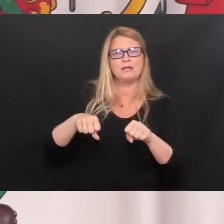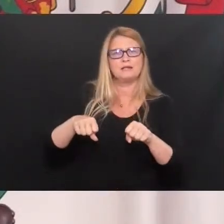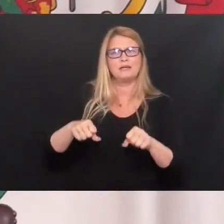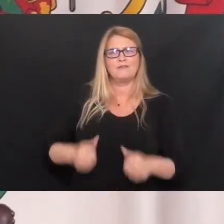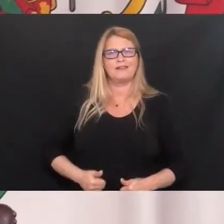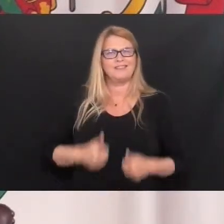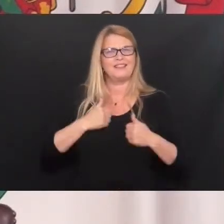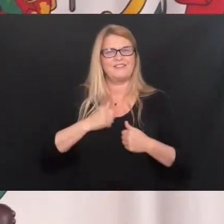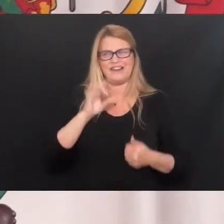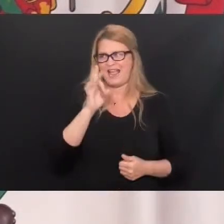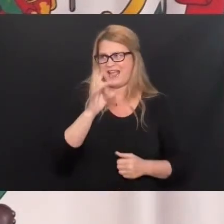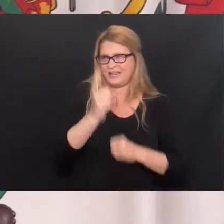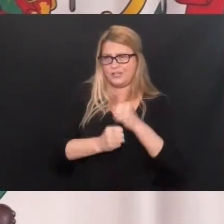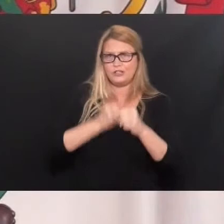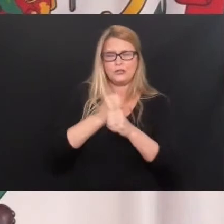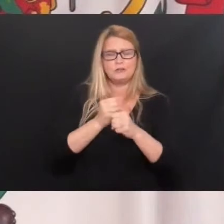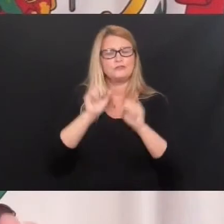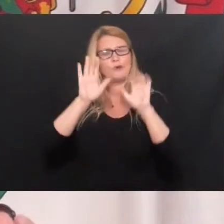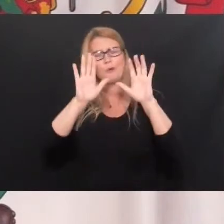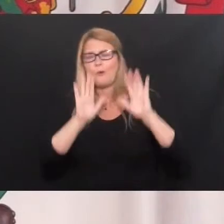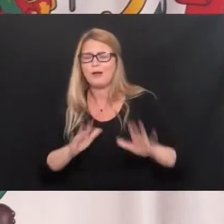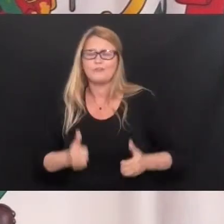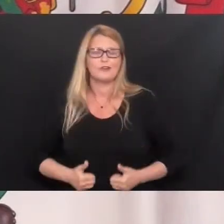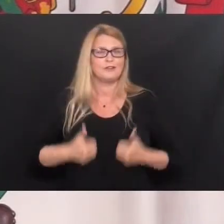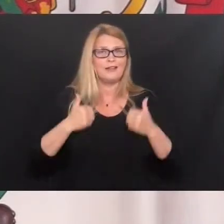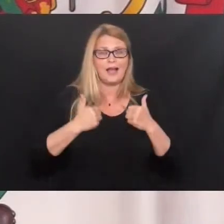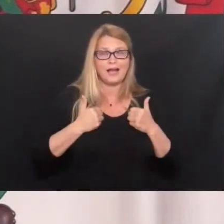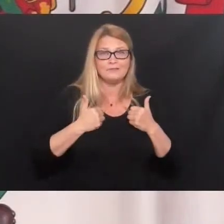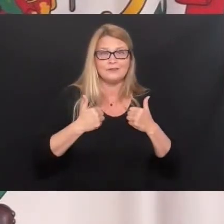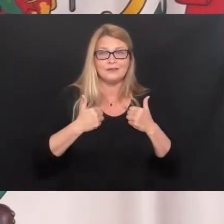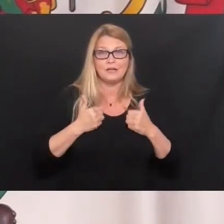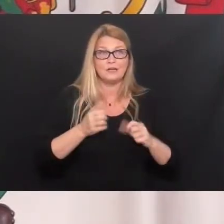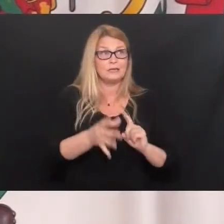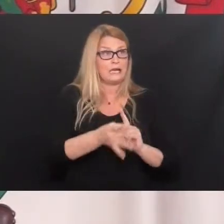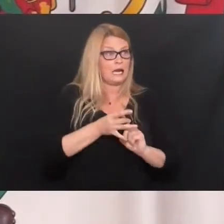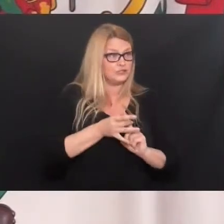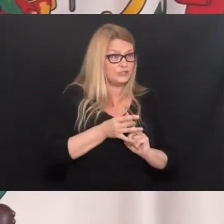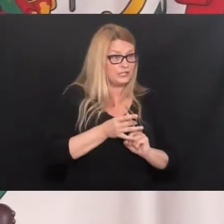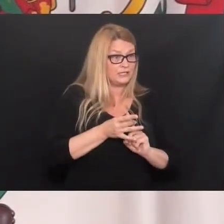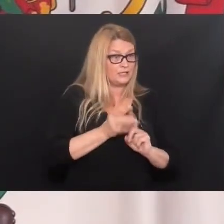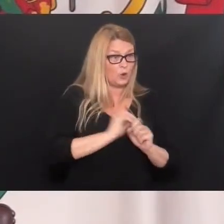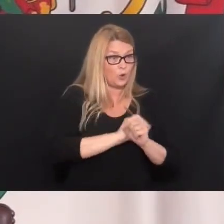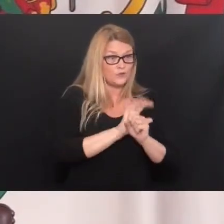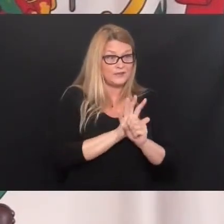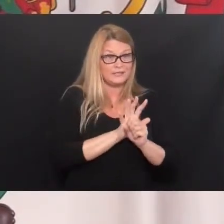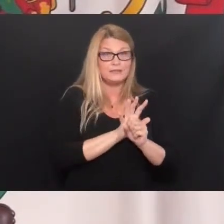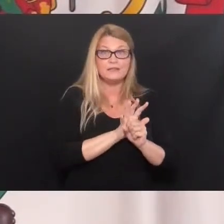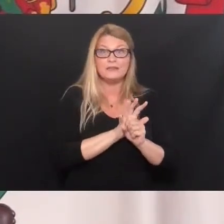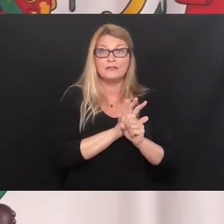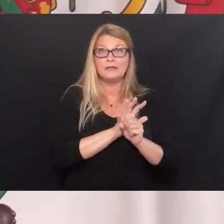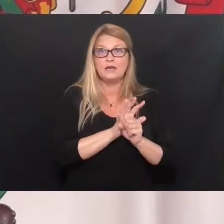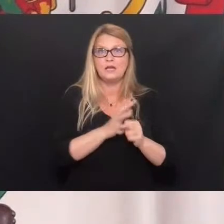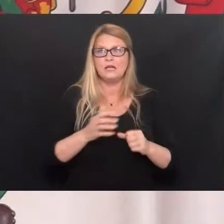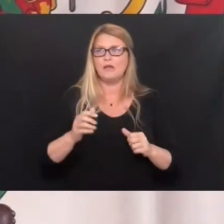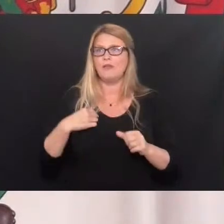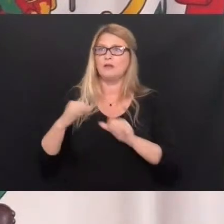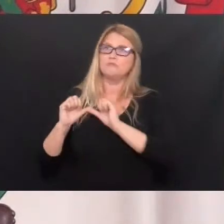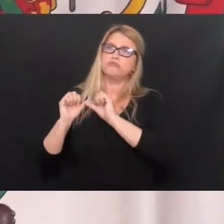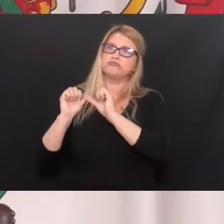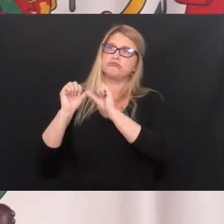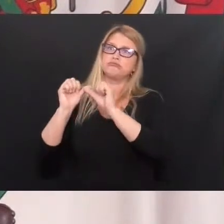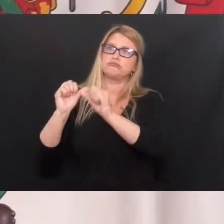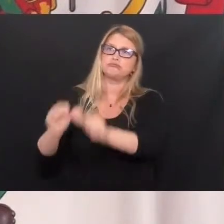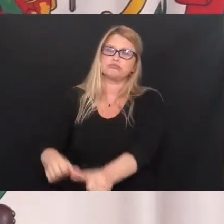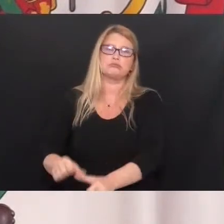80 years of wonderful life by having this disease and then having some level of side effect that cut that